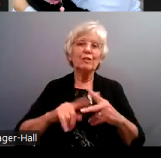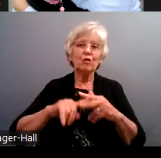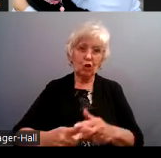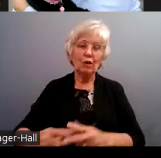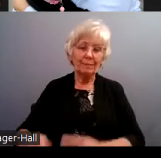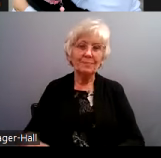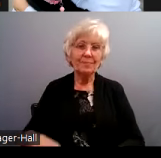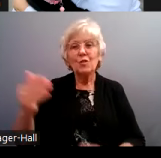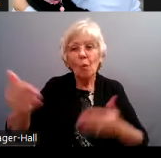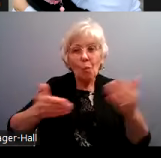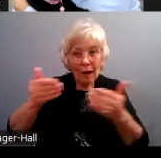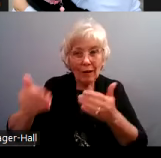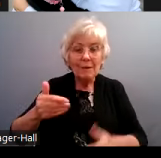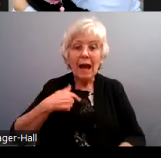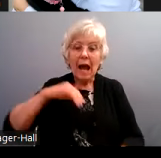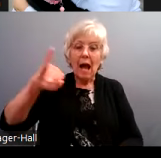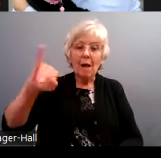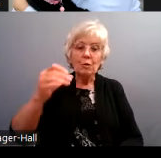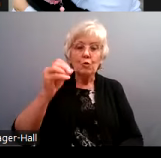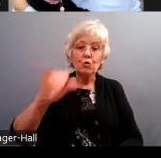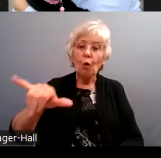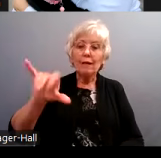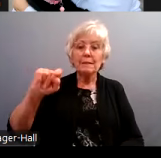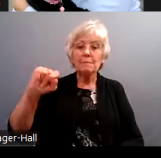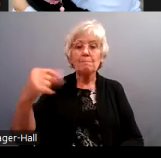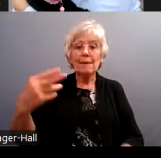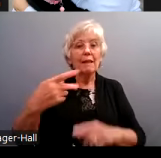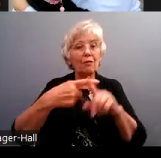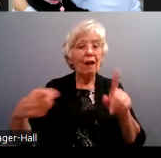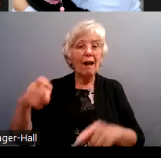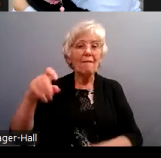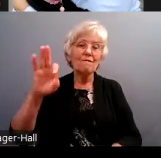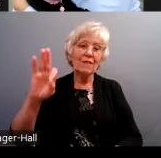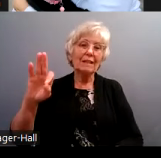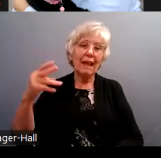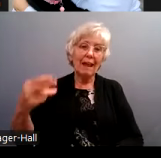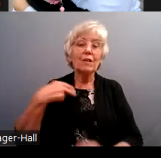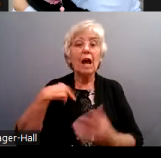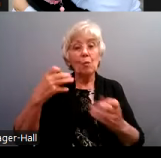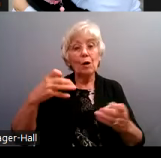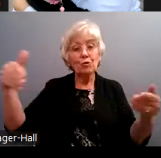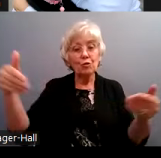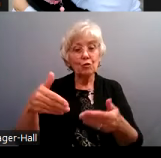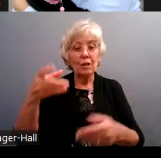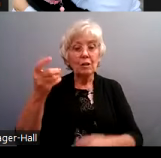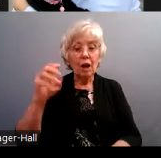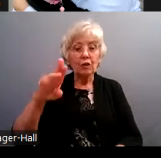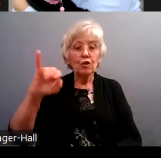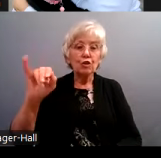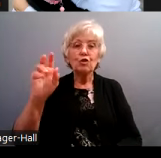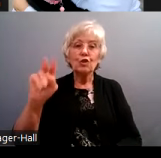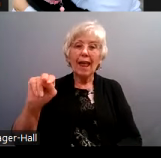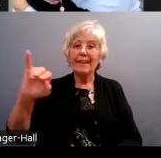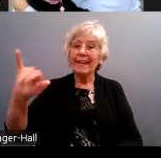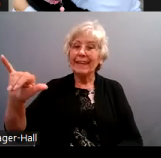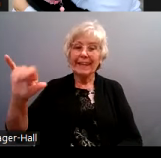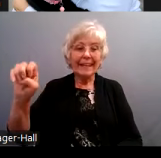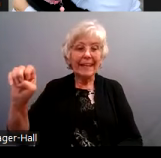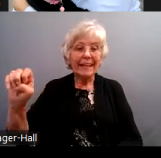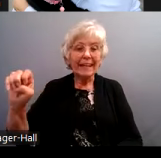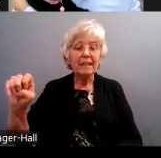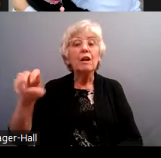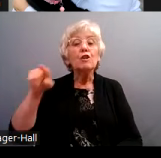So welcome everyone. I'm Joy Smith of FieldHaven, and I want to introduce Dr. Jen Yee, who is our